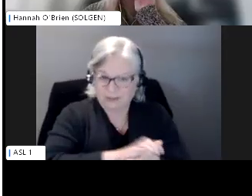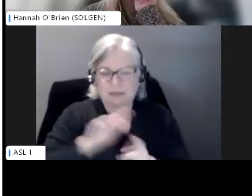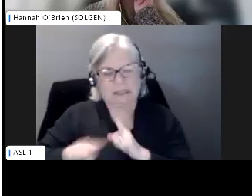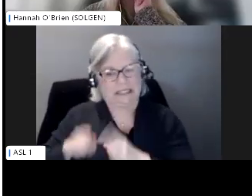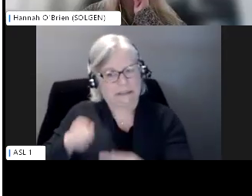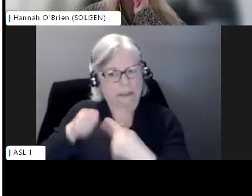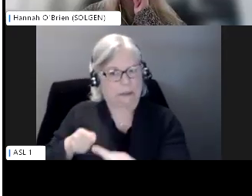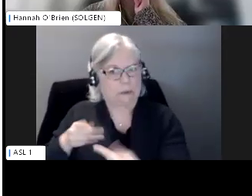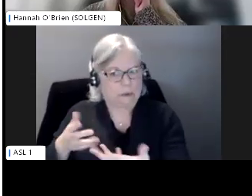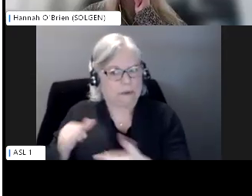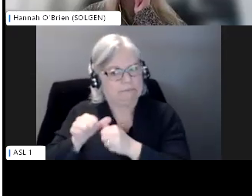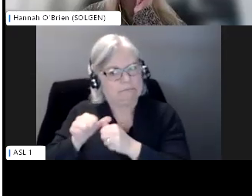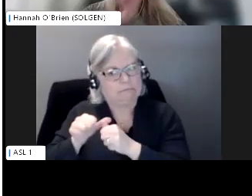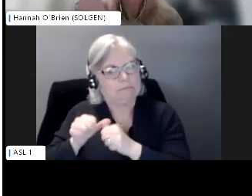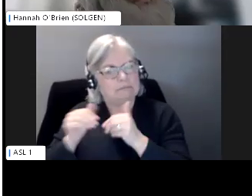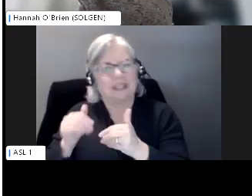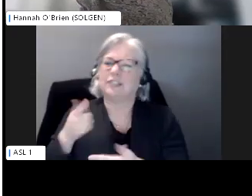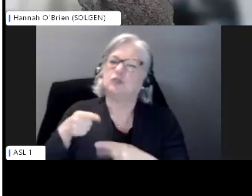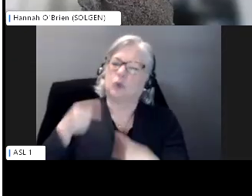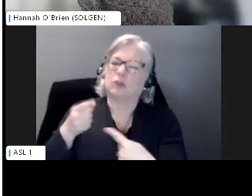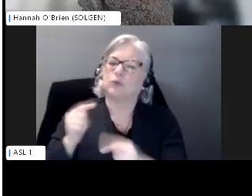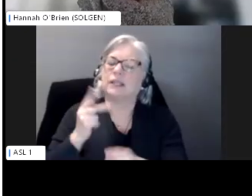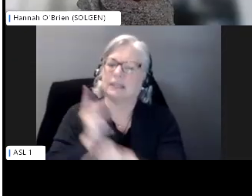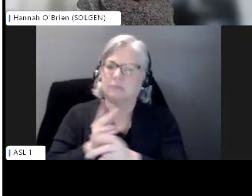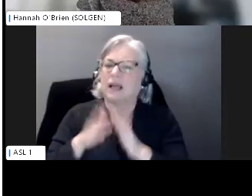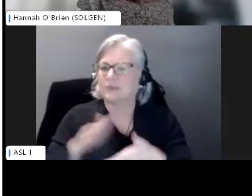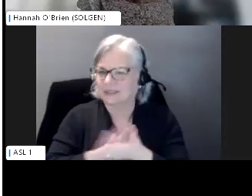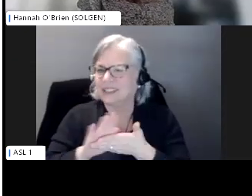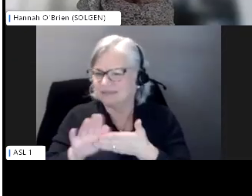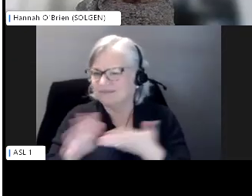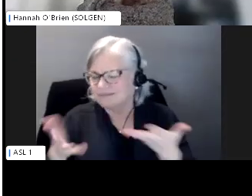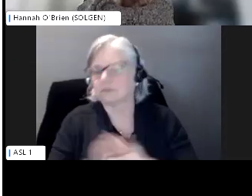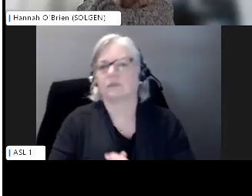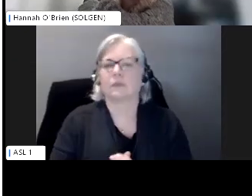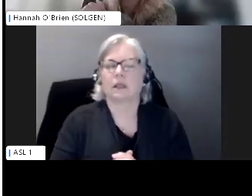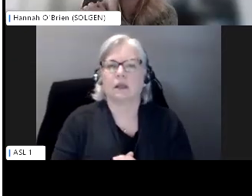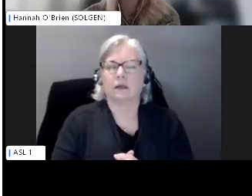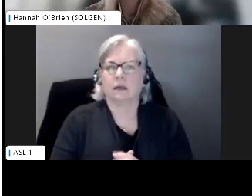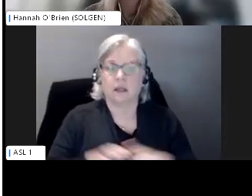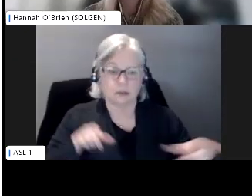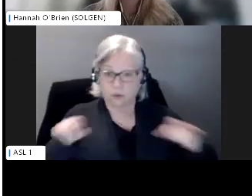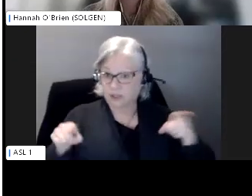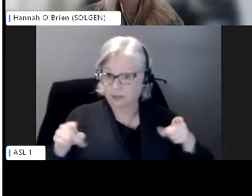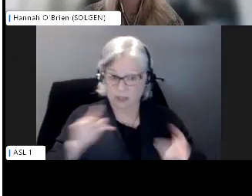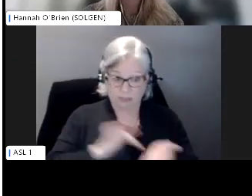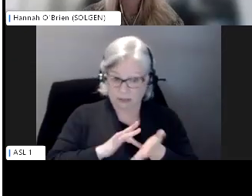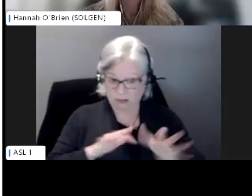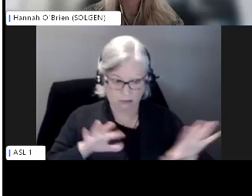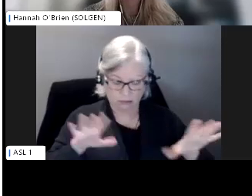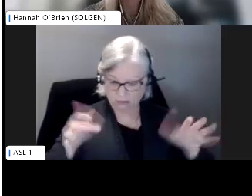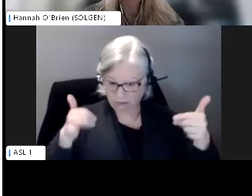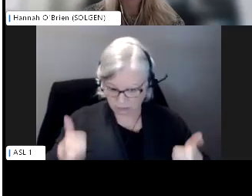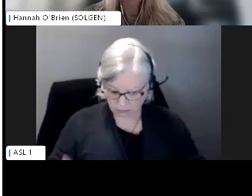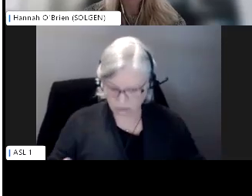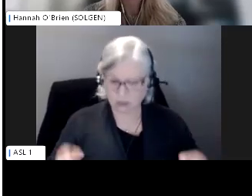the home sort of in a hygienic condition. As a result of their various medical conditions, the Ryans had